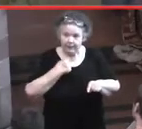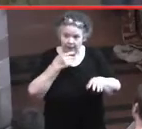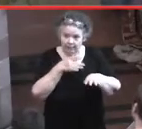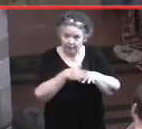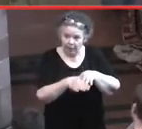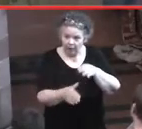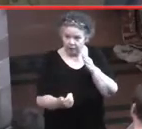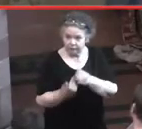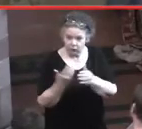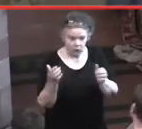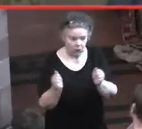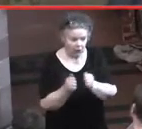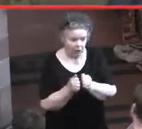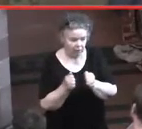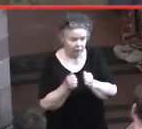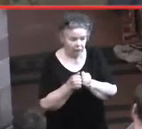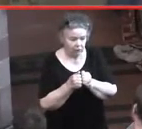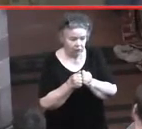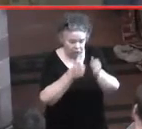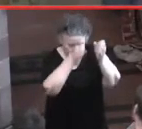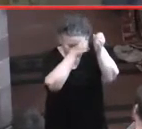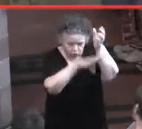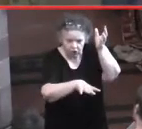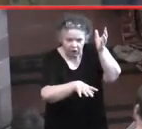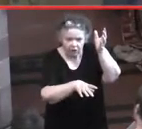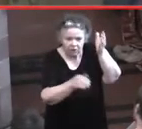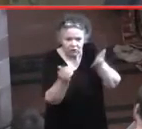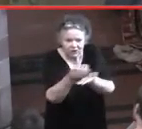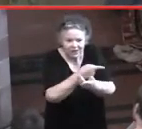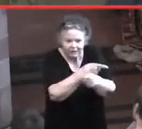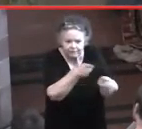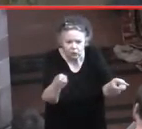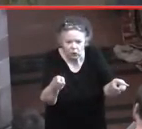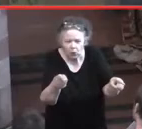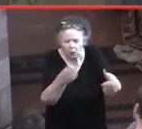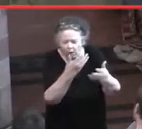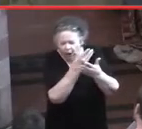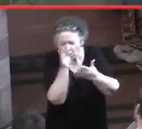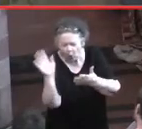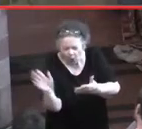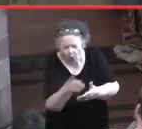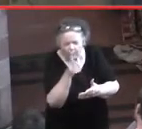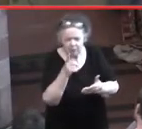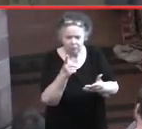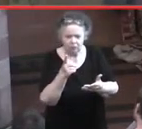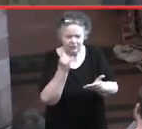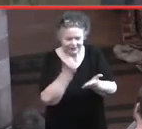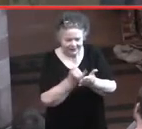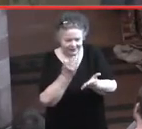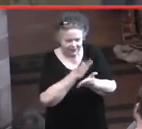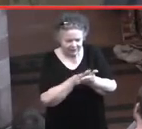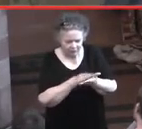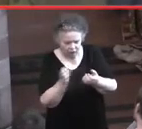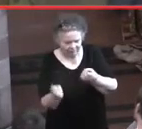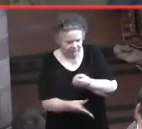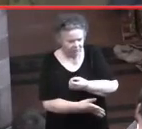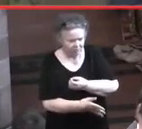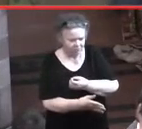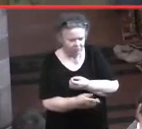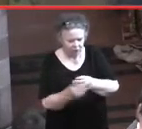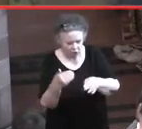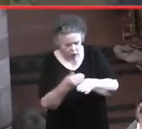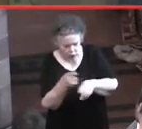blood of the new covenant, shed for you and for all for the forgiveness of sins. Do this